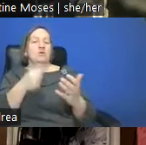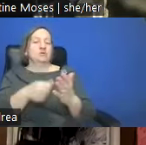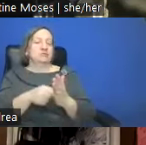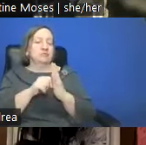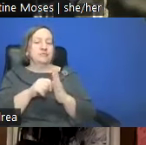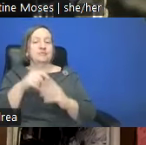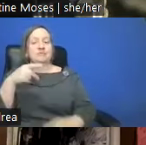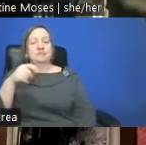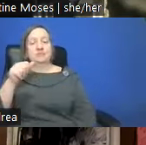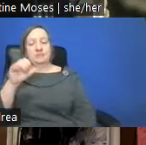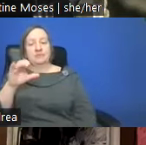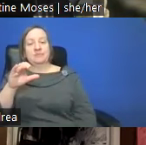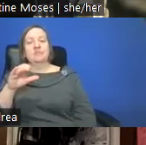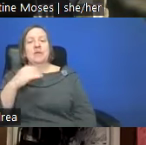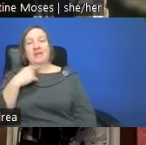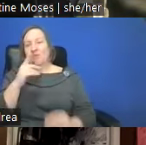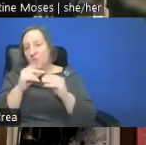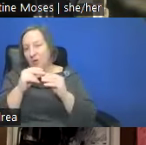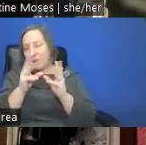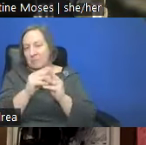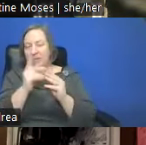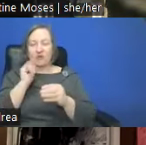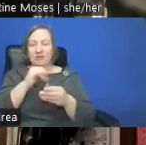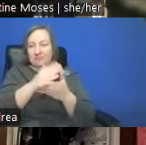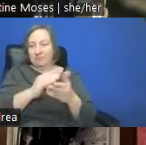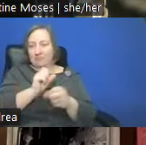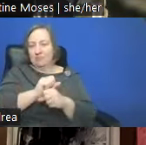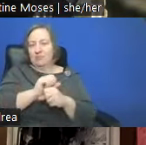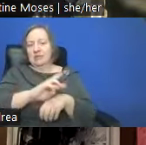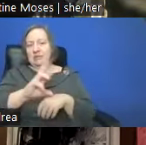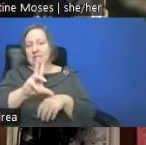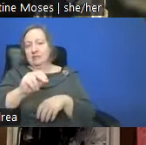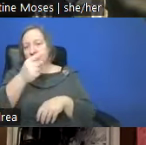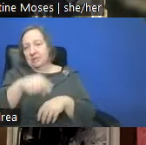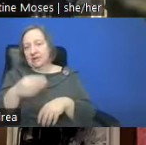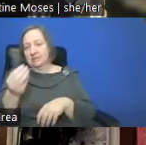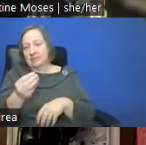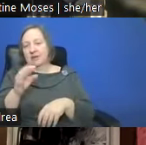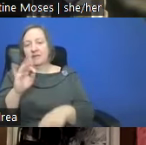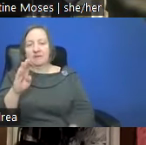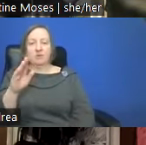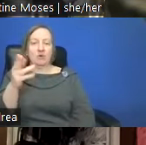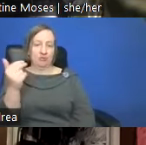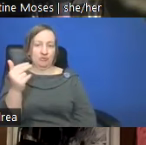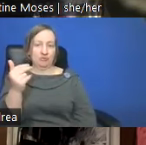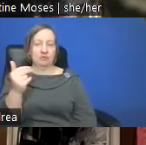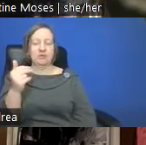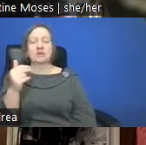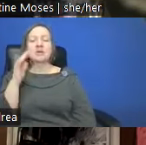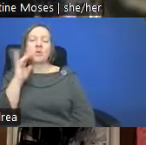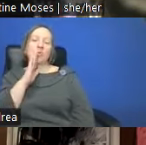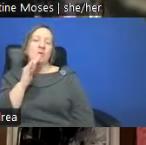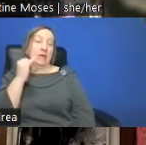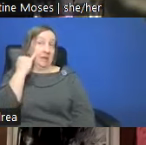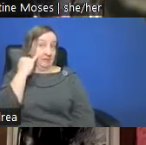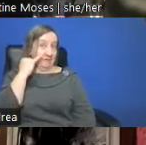Police Accountability Commission has one more meeting scheduled for this phase of work at 6:30 p.m. next Monday on February 13th. It finishes if